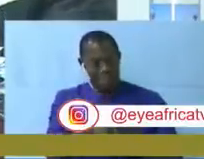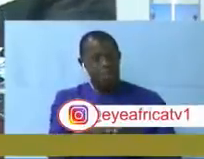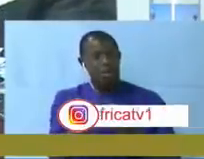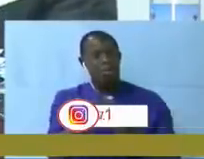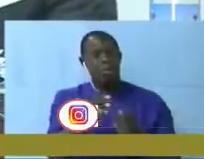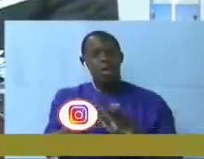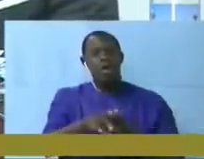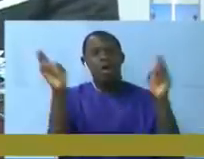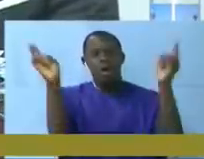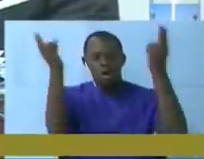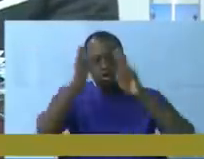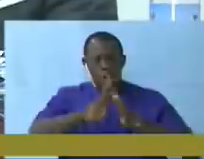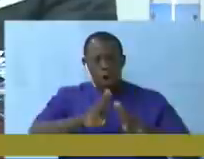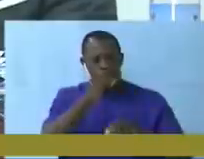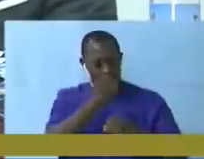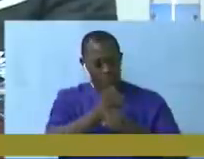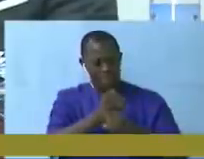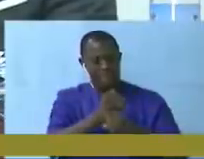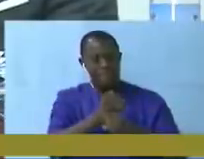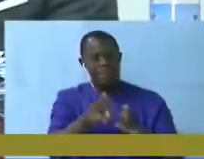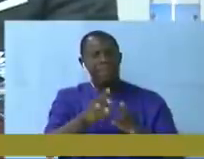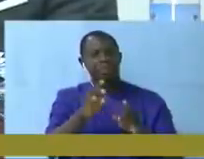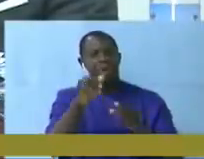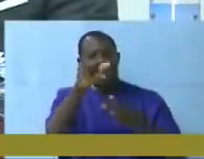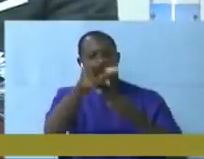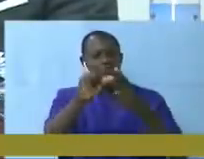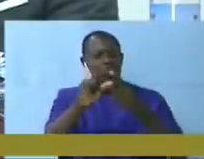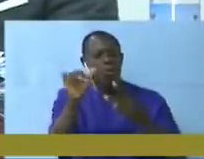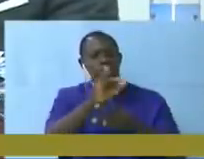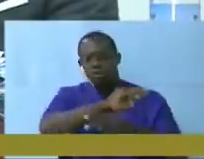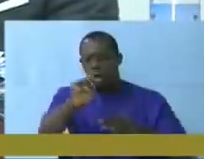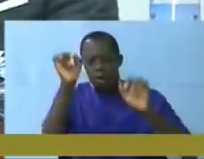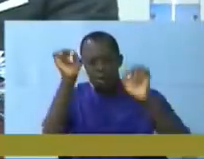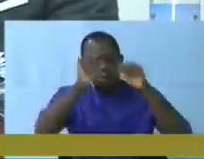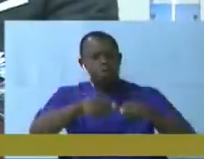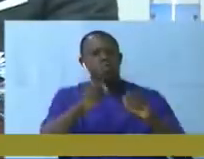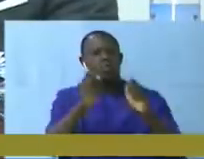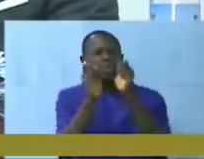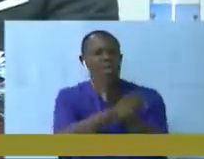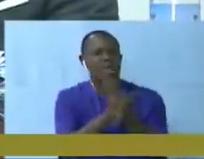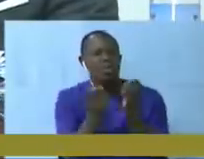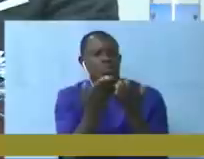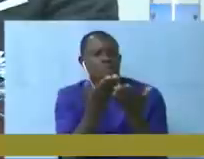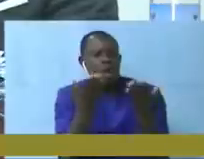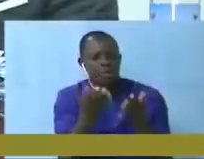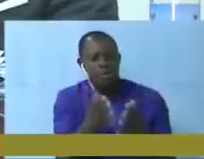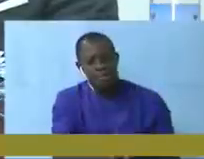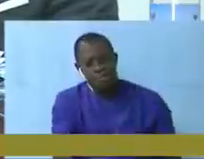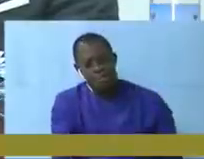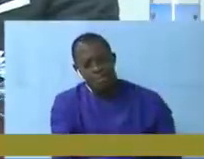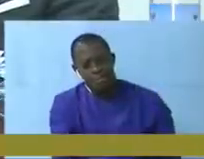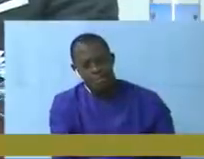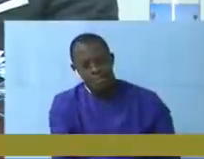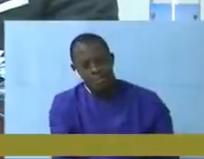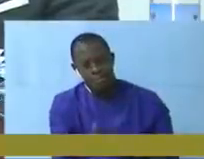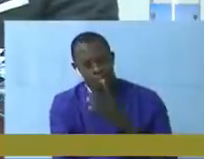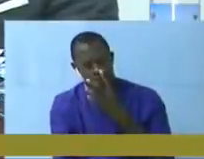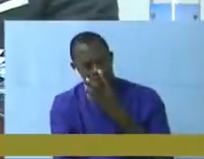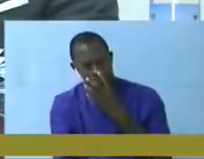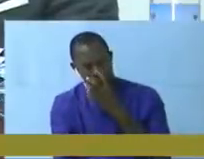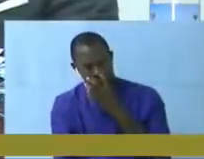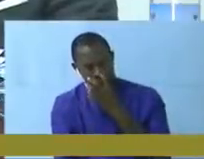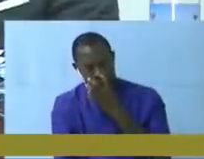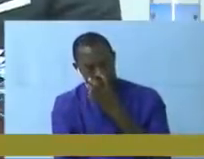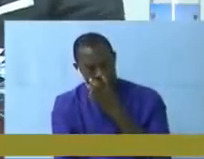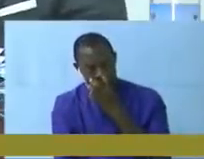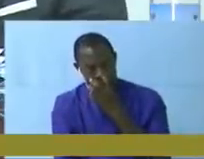clause? Ndax di ñu mëna wax nak lan mo waral be tax ñu de génné lolu nga xamné mo di loi bobu